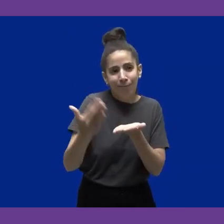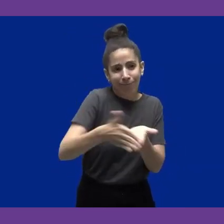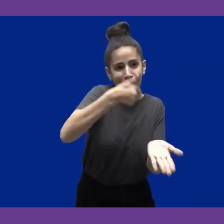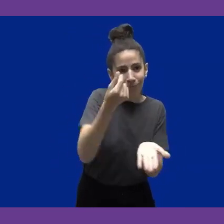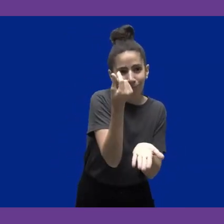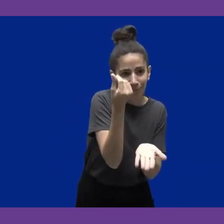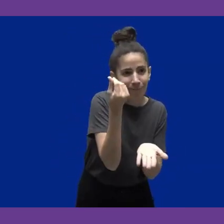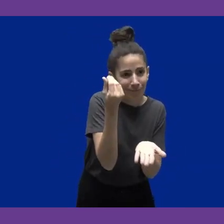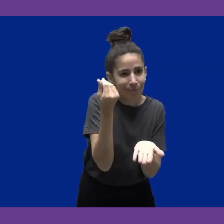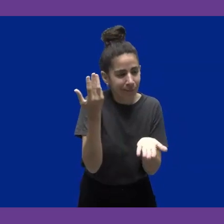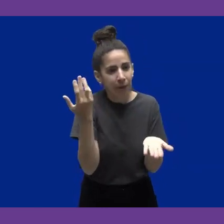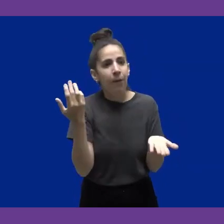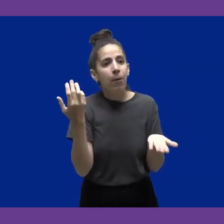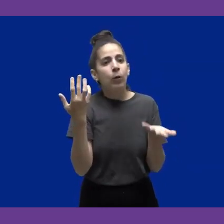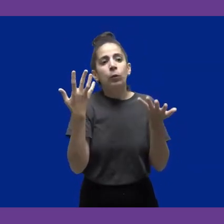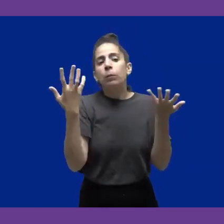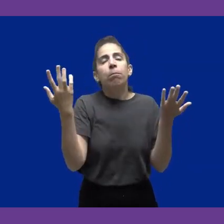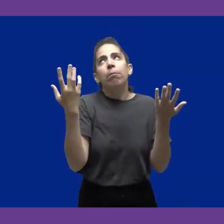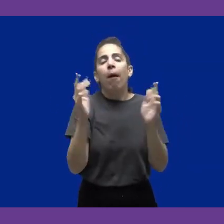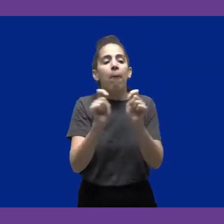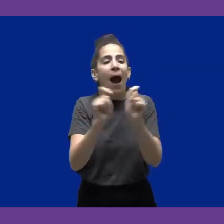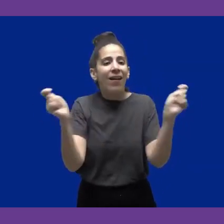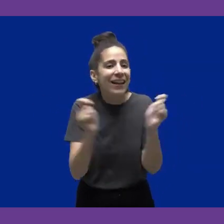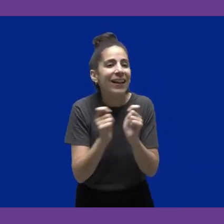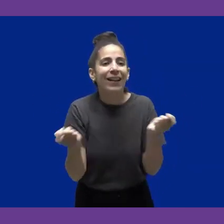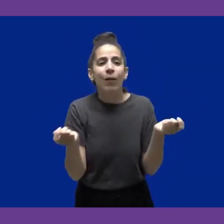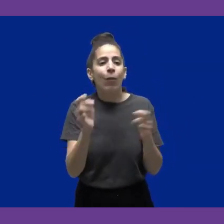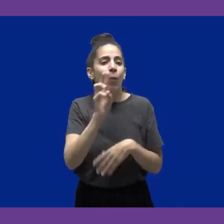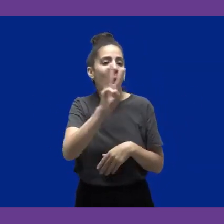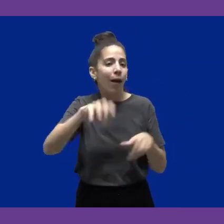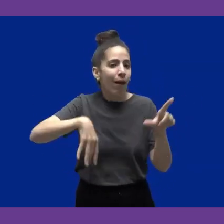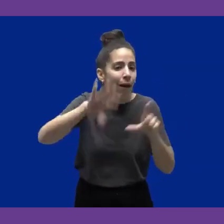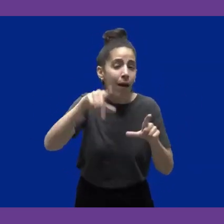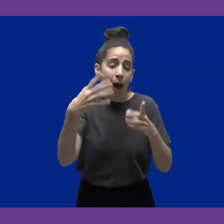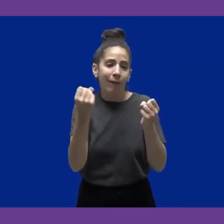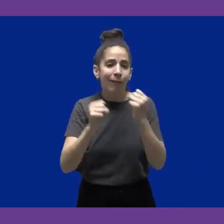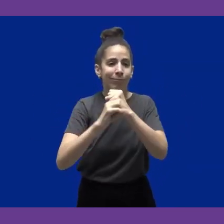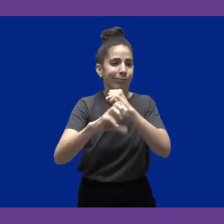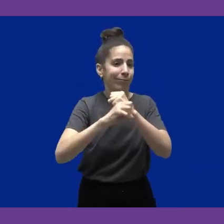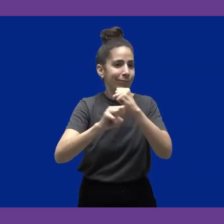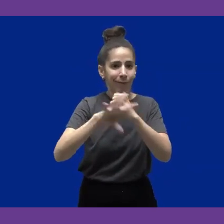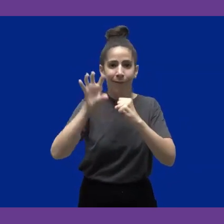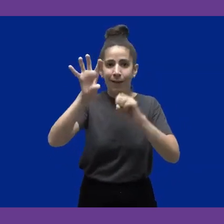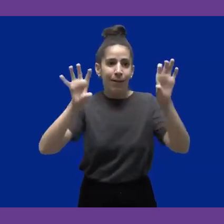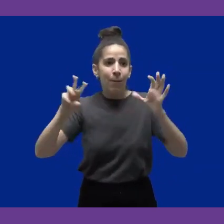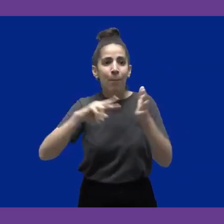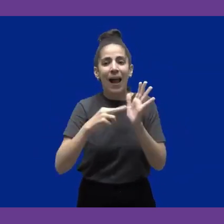lot of advertisement, you have a lot of possibility of interactive services. So nowadays,